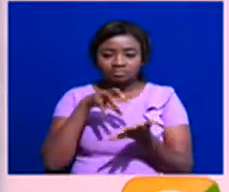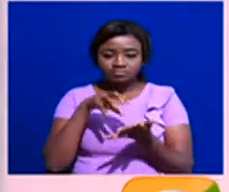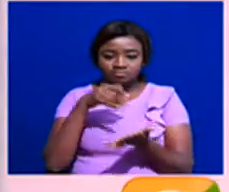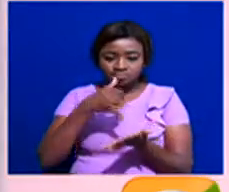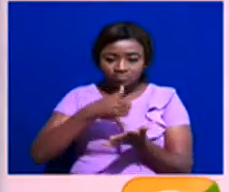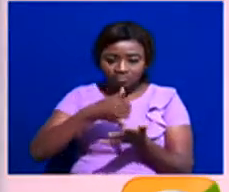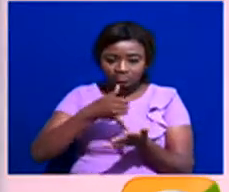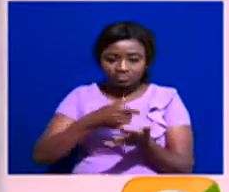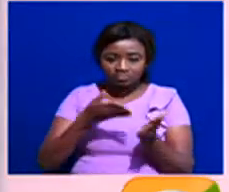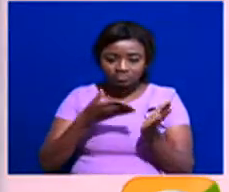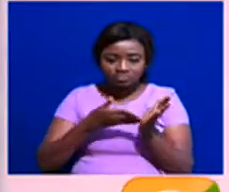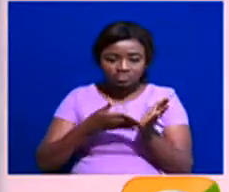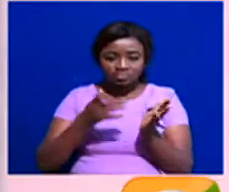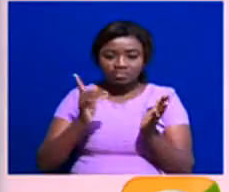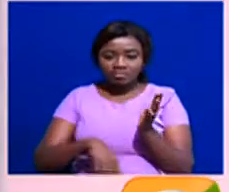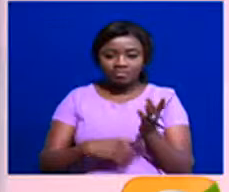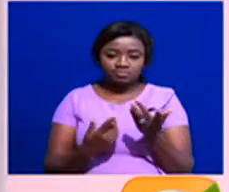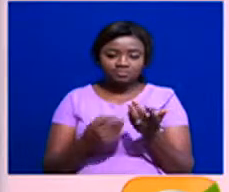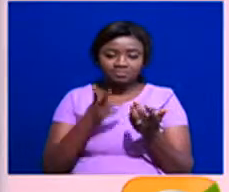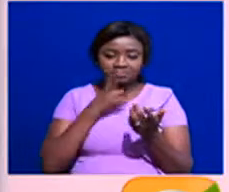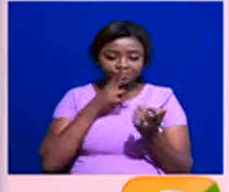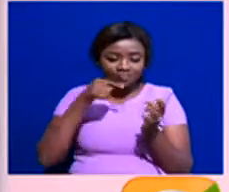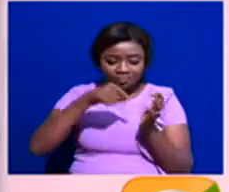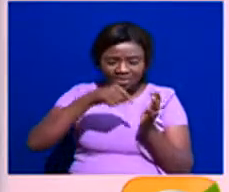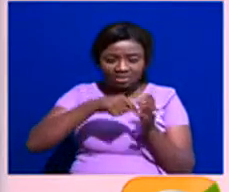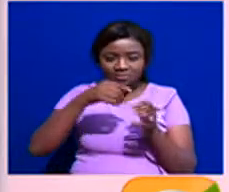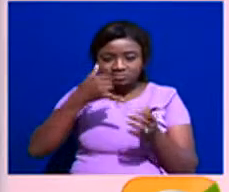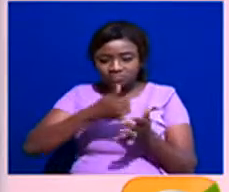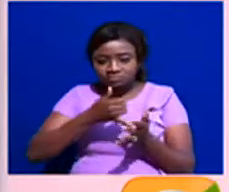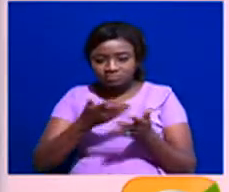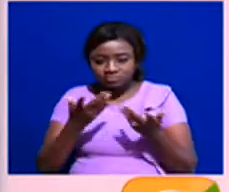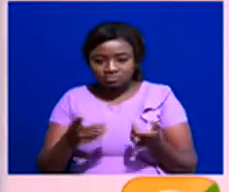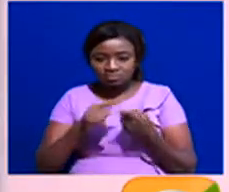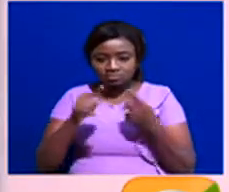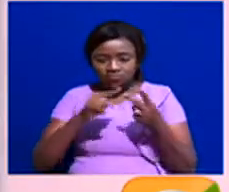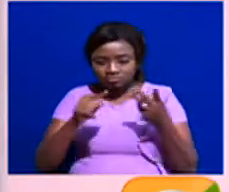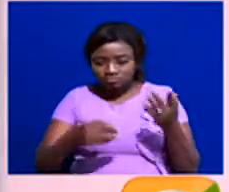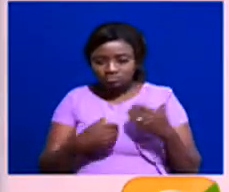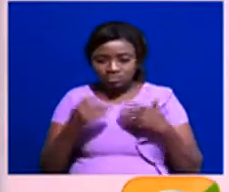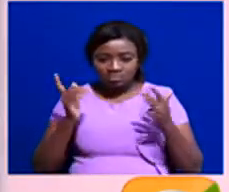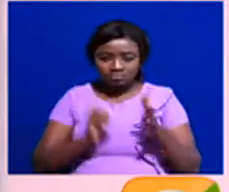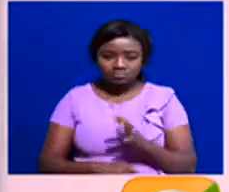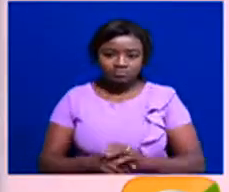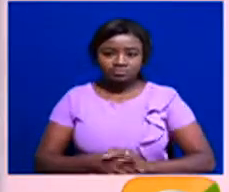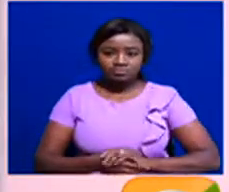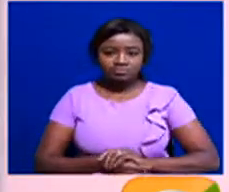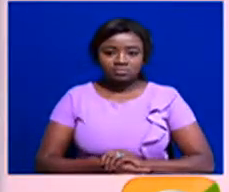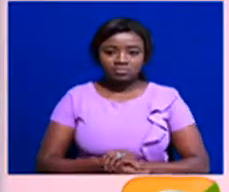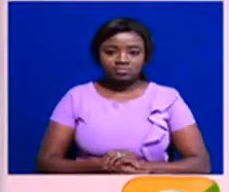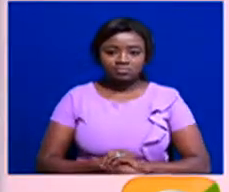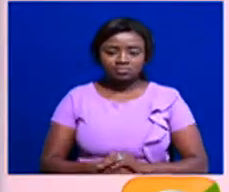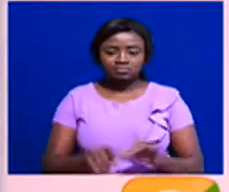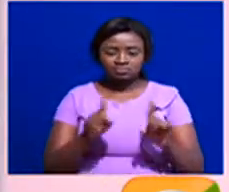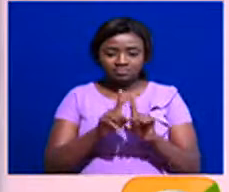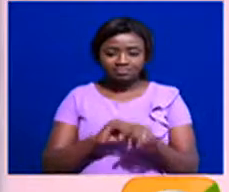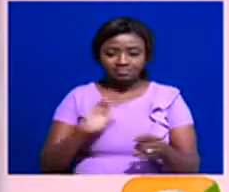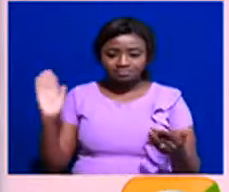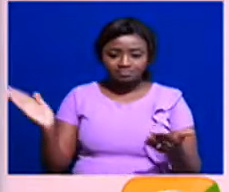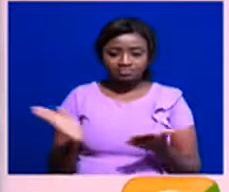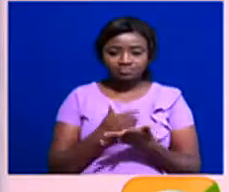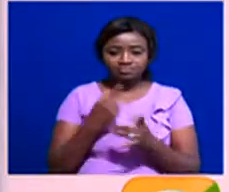content disclosure, so that we know what is the content of these tobacco products, and also eliminate some of